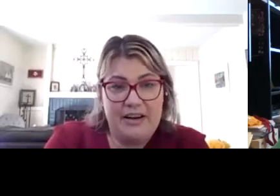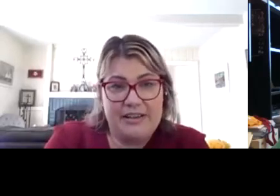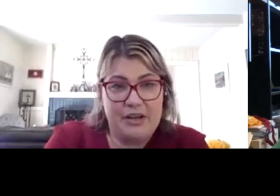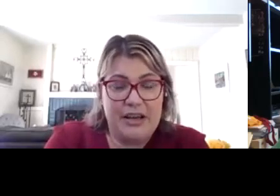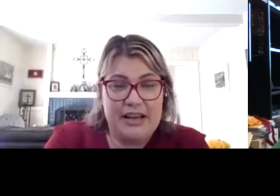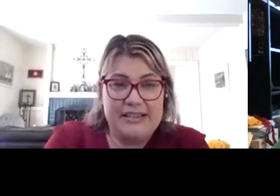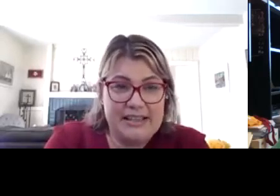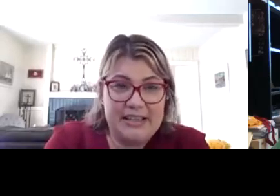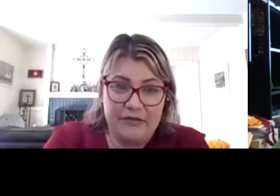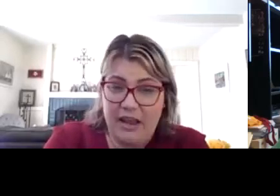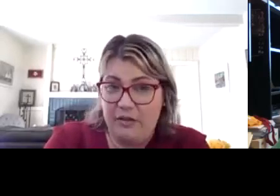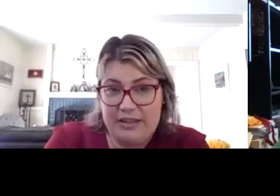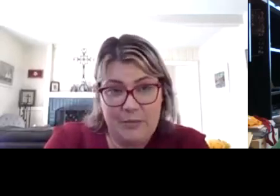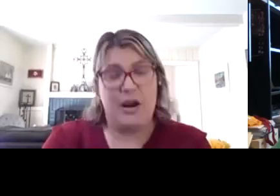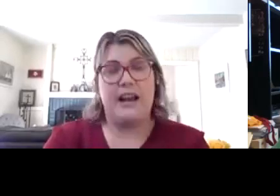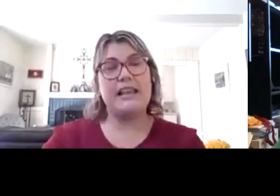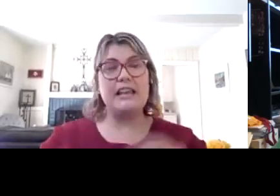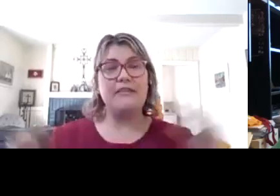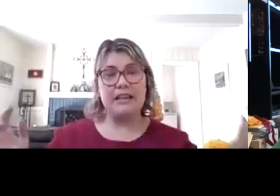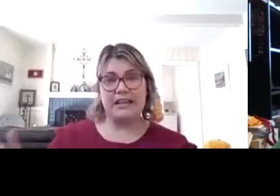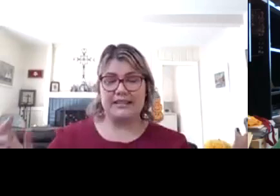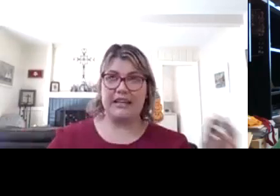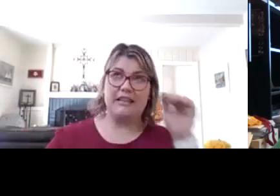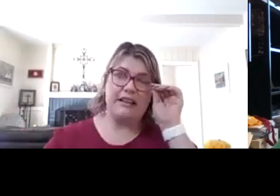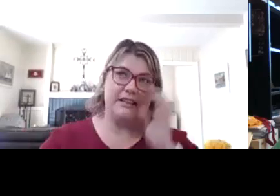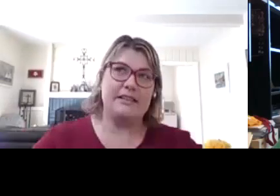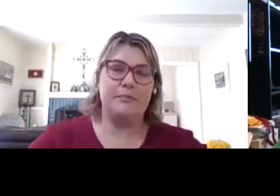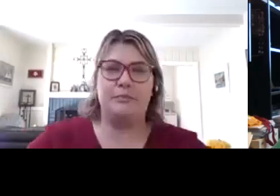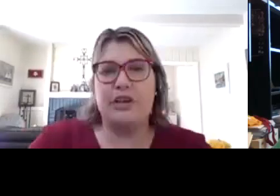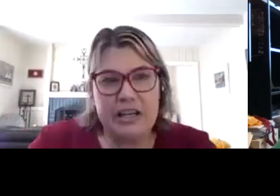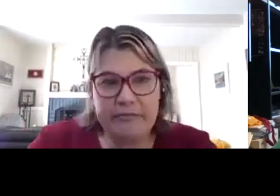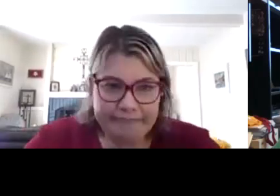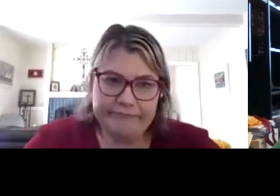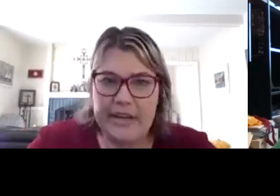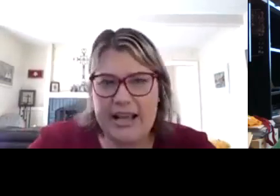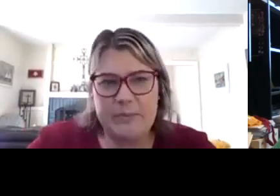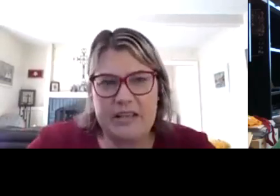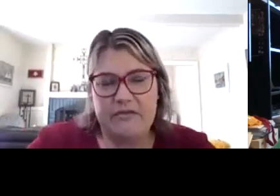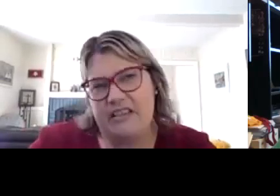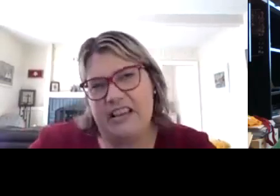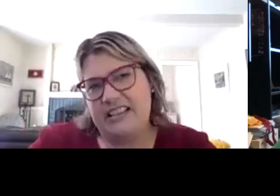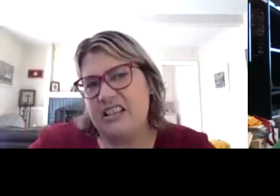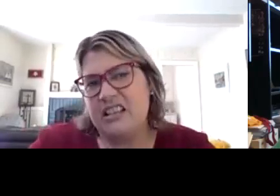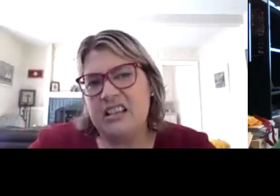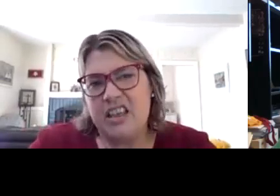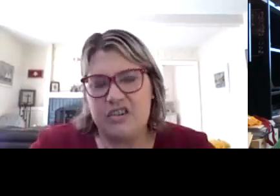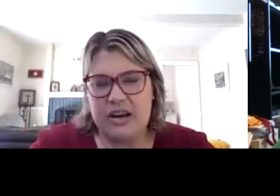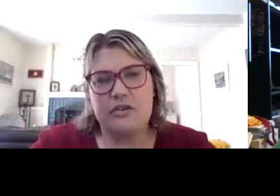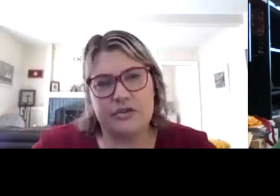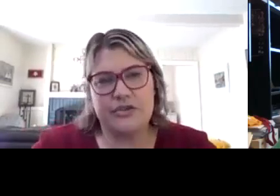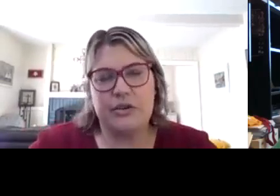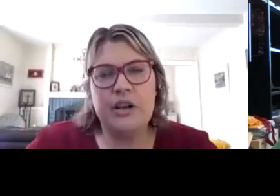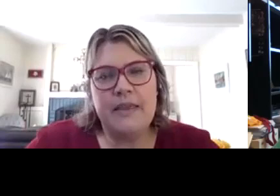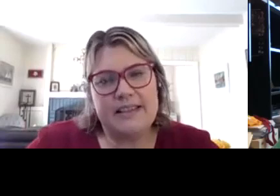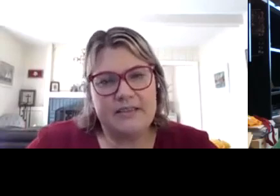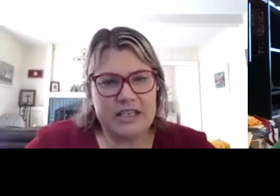populated areas of the United States tend to fall heavily Democratic, even in a state that is pretty, it has been for the last 30 years